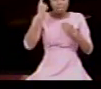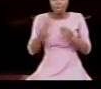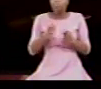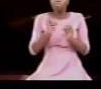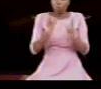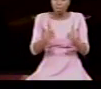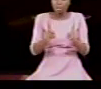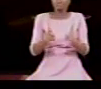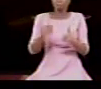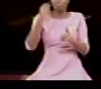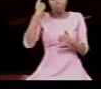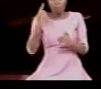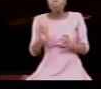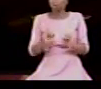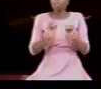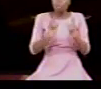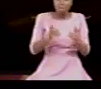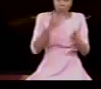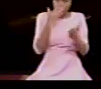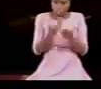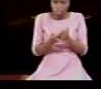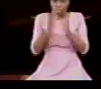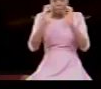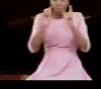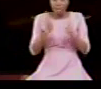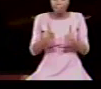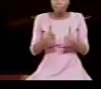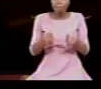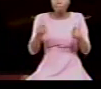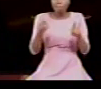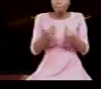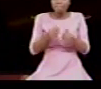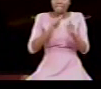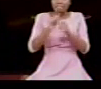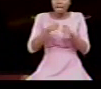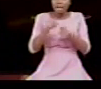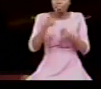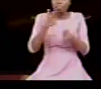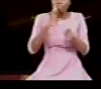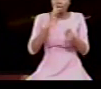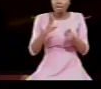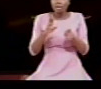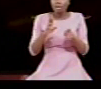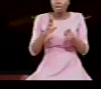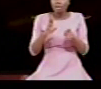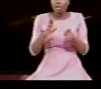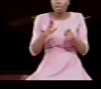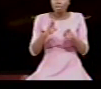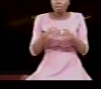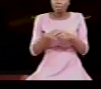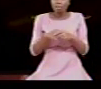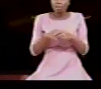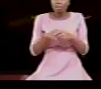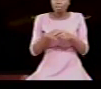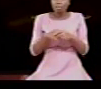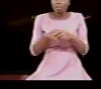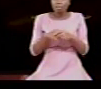right. You have wood, that's all right. As far as he has, as the way he has blessed you.